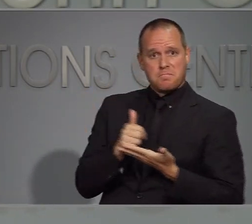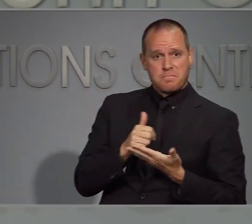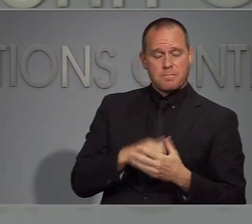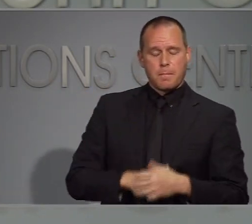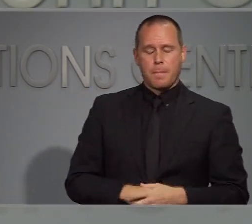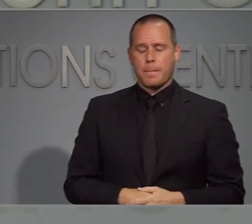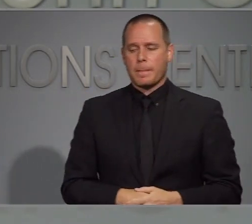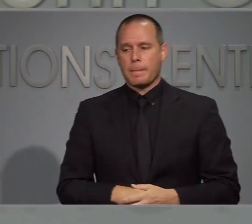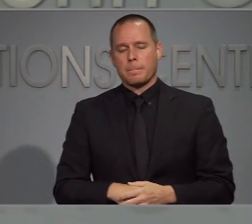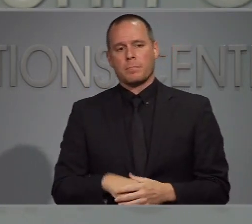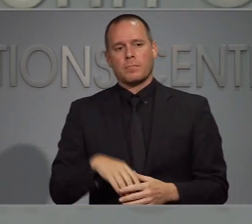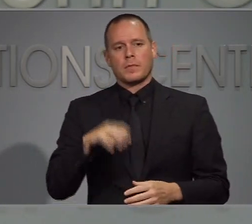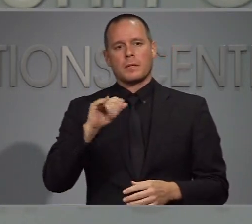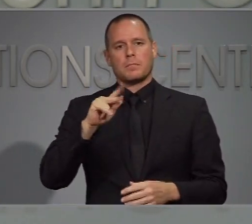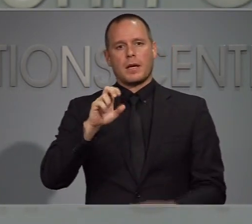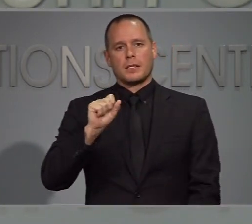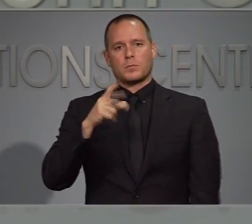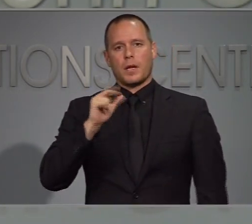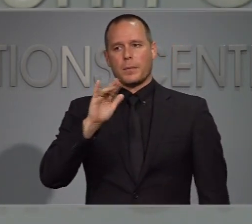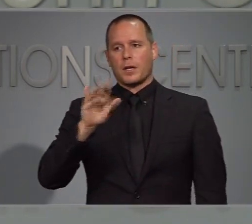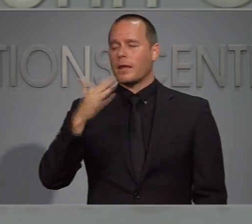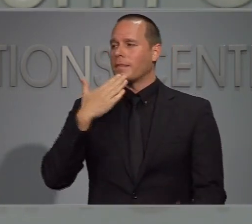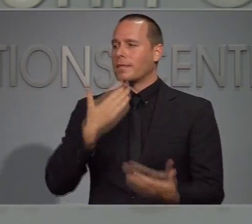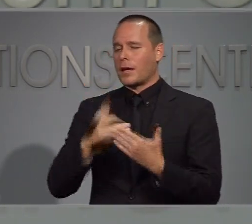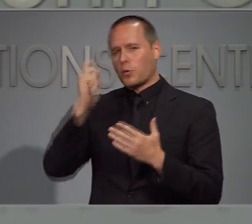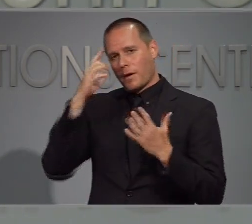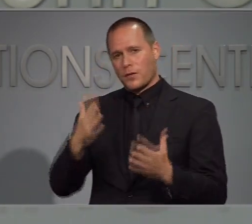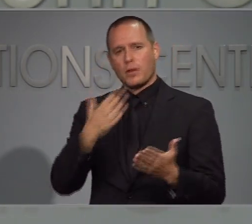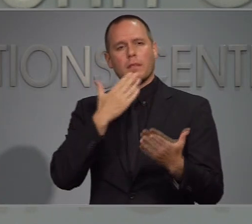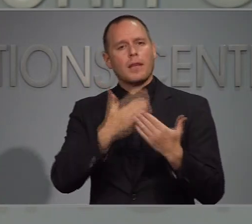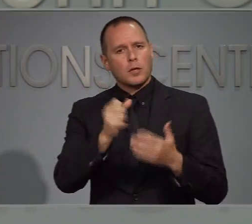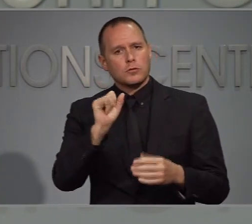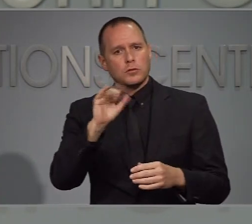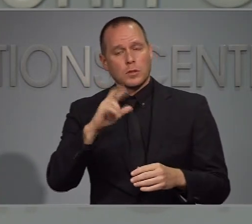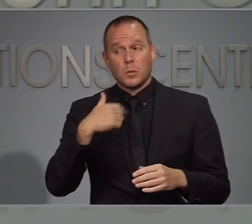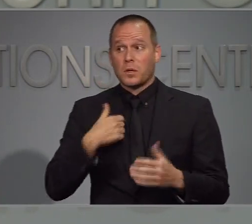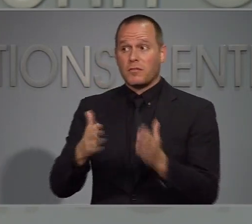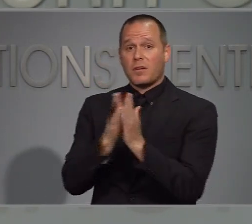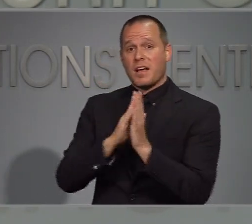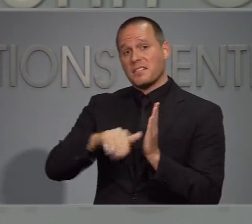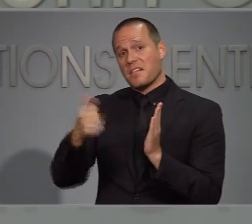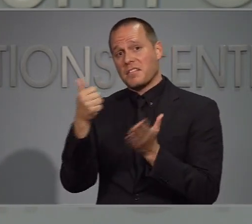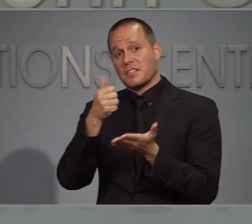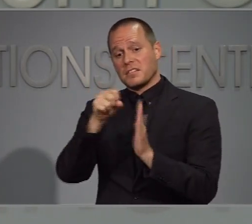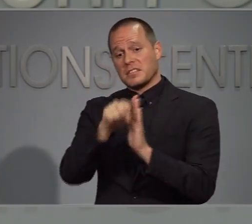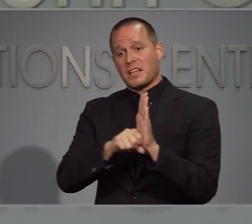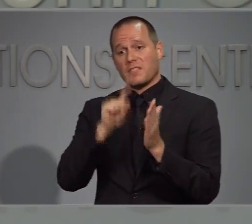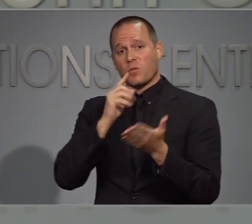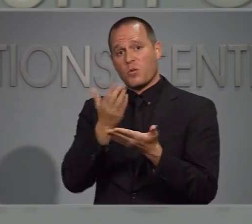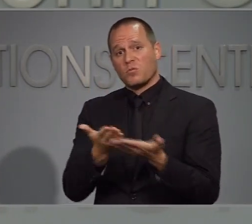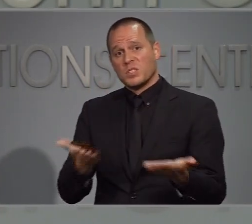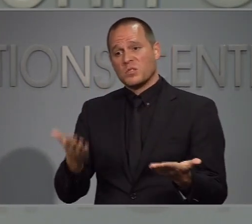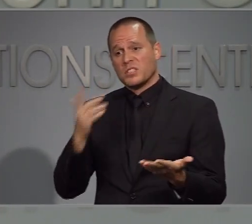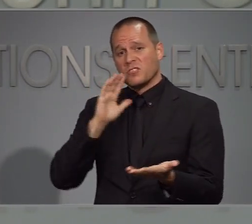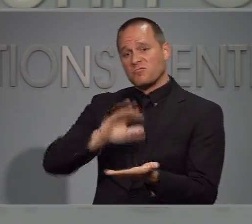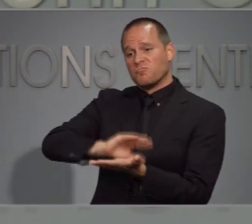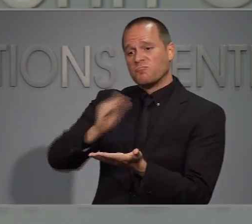Thank you, Governor. And thank you, sir. We have not made any requests from other states for resources